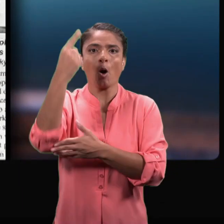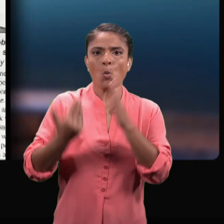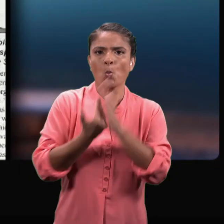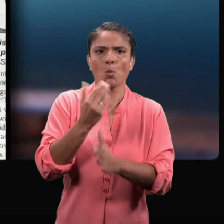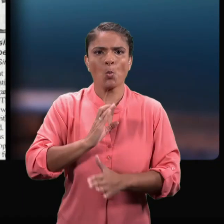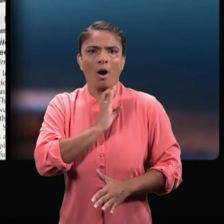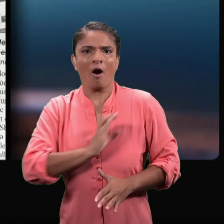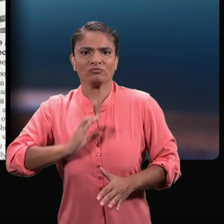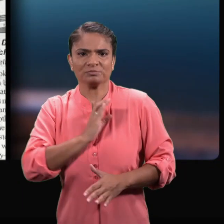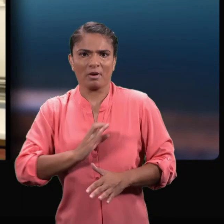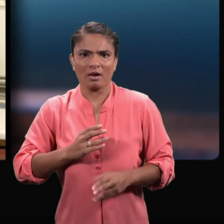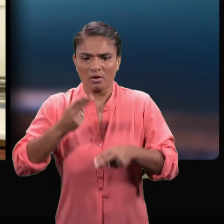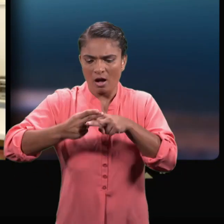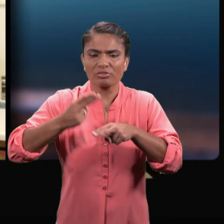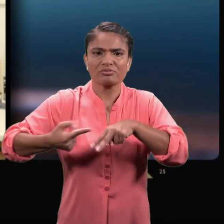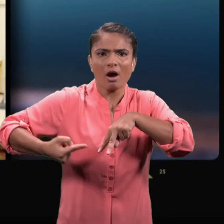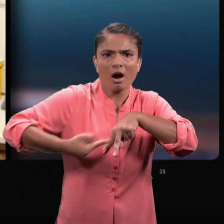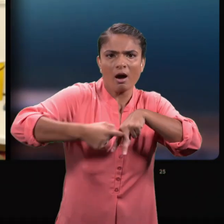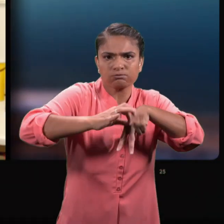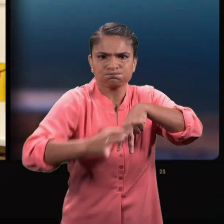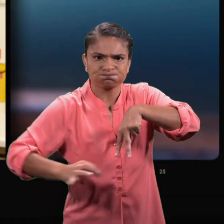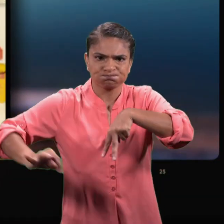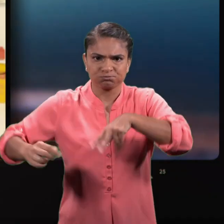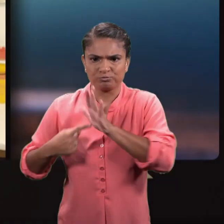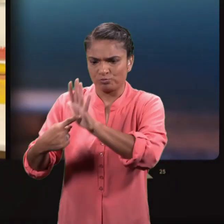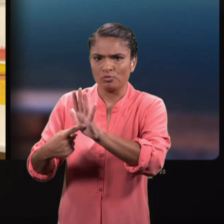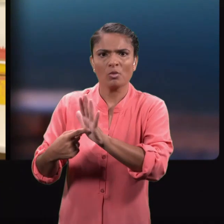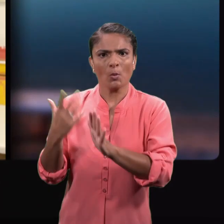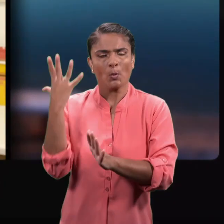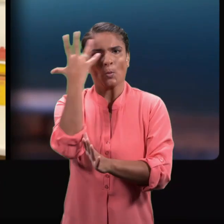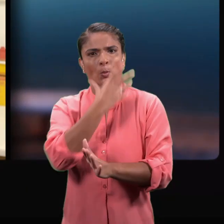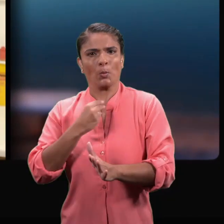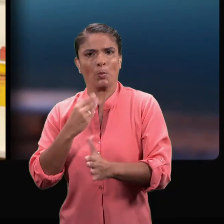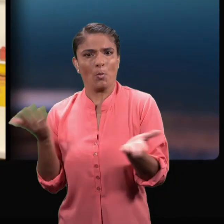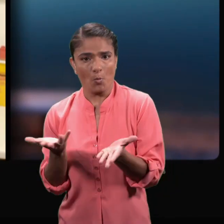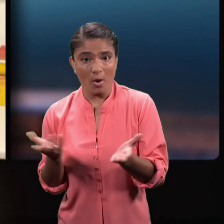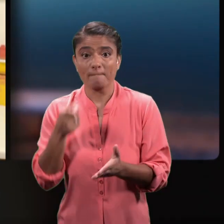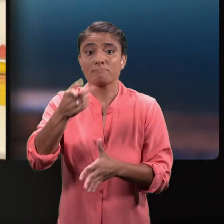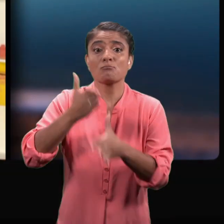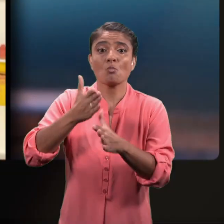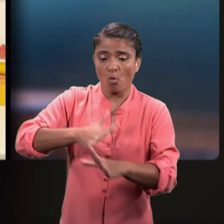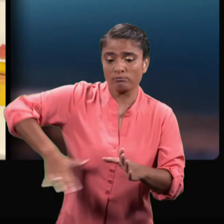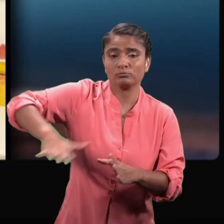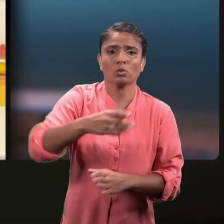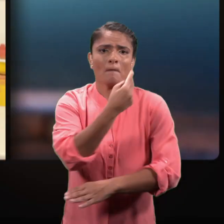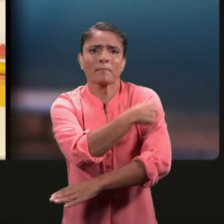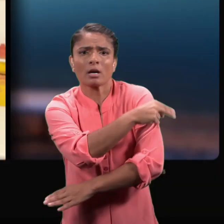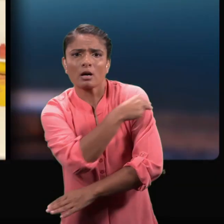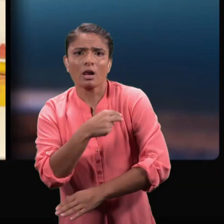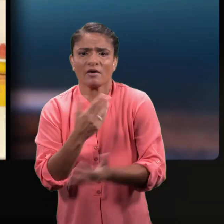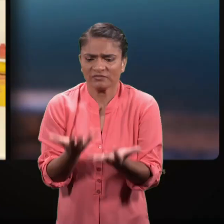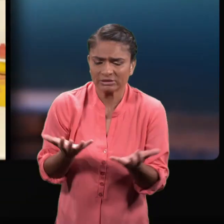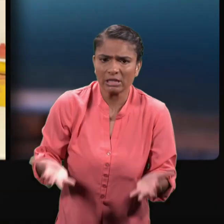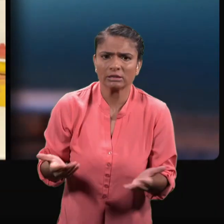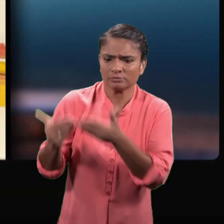provide comfort and dignity to catheter users. Sister Sue continues to provide patient care at her private practice, as well as at various